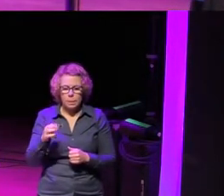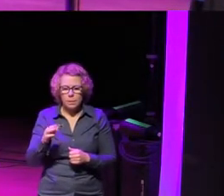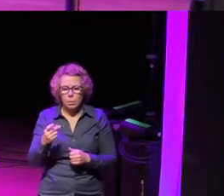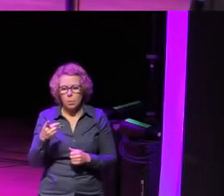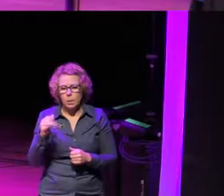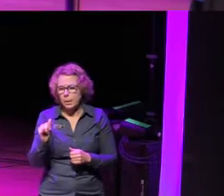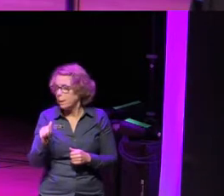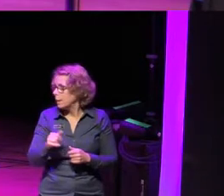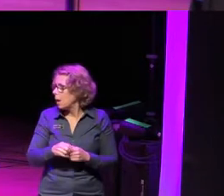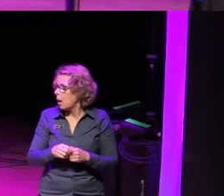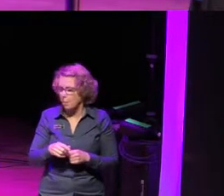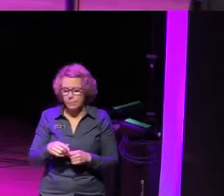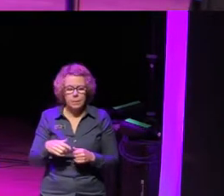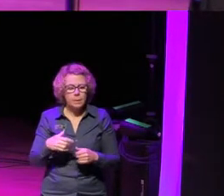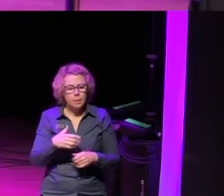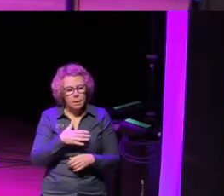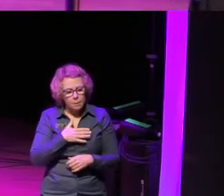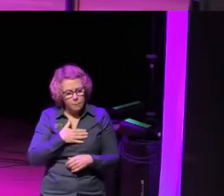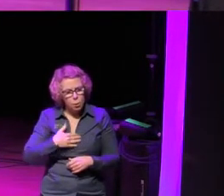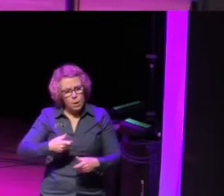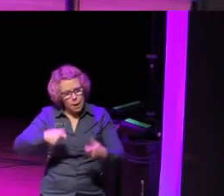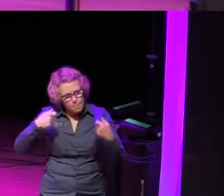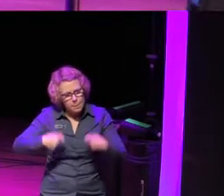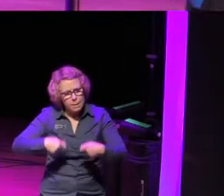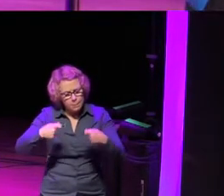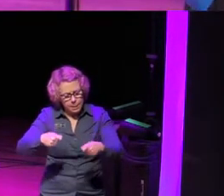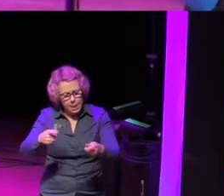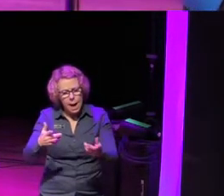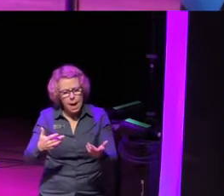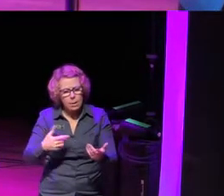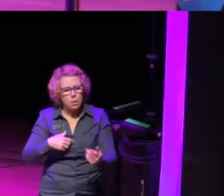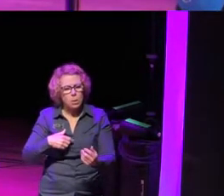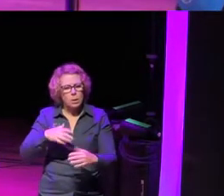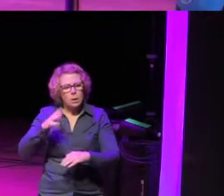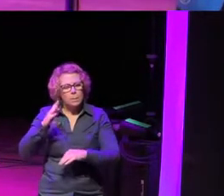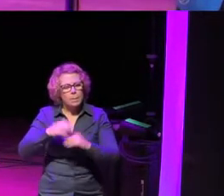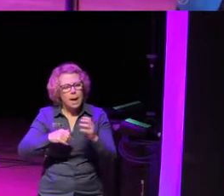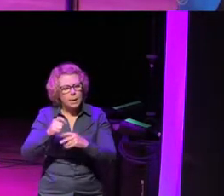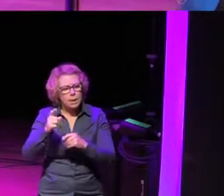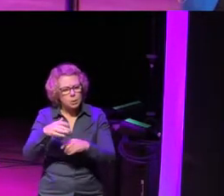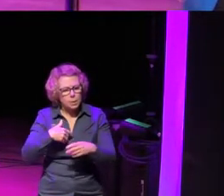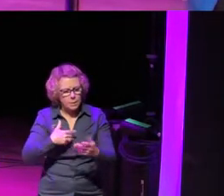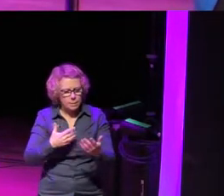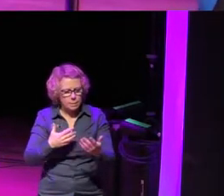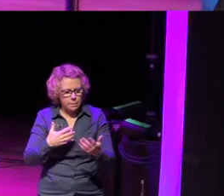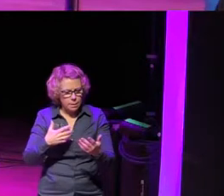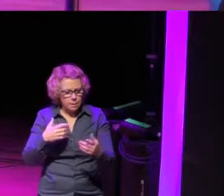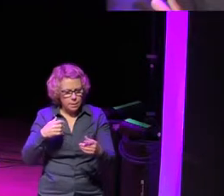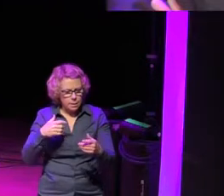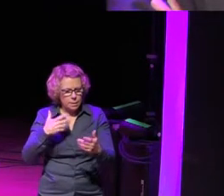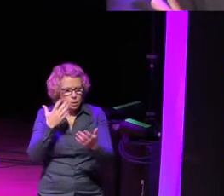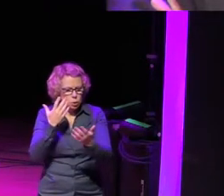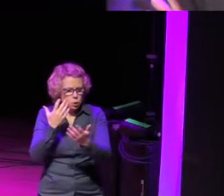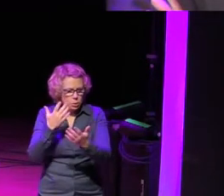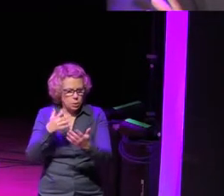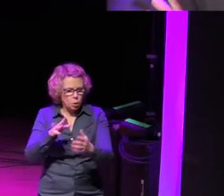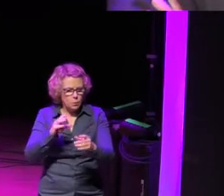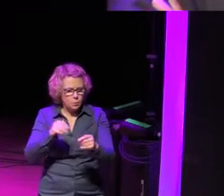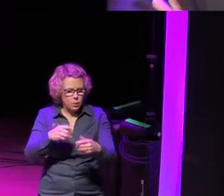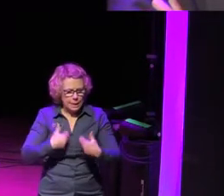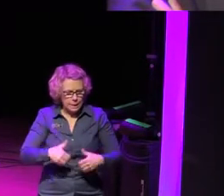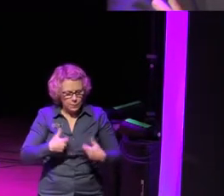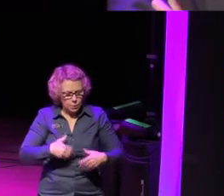yes, one of our mistakes is to treat corruption as an individual problem. And in South Africa, you would know